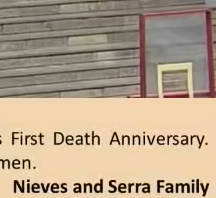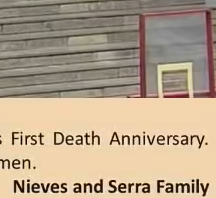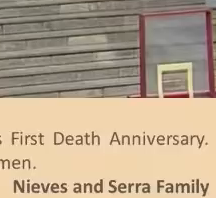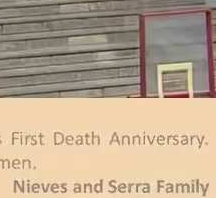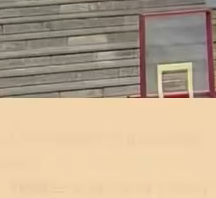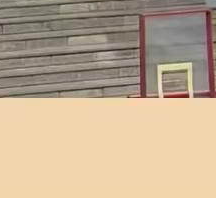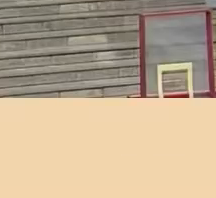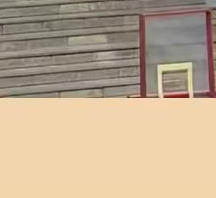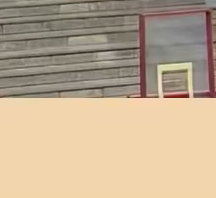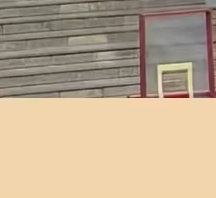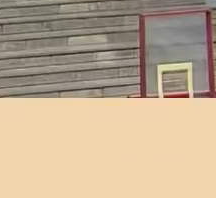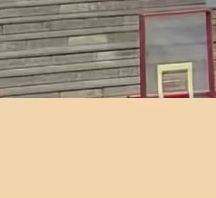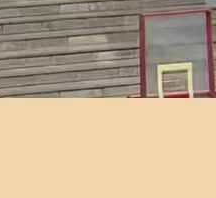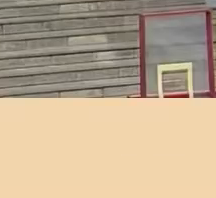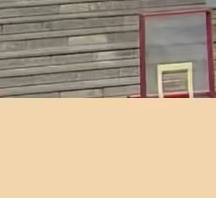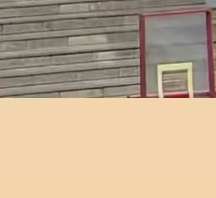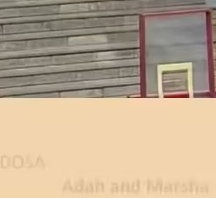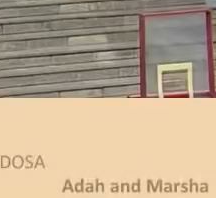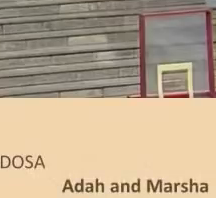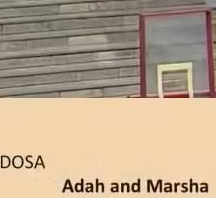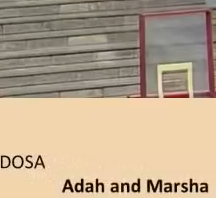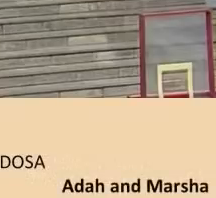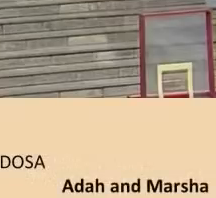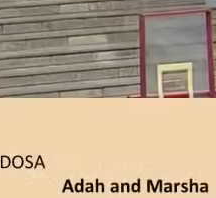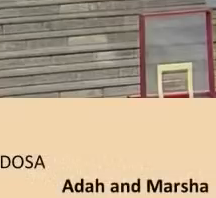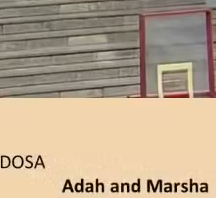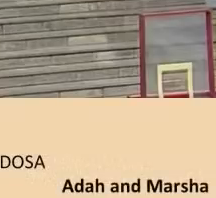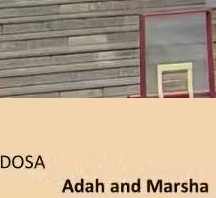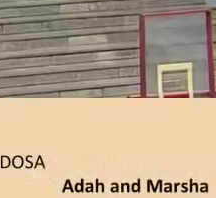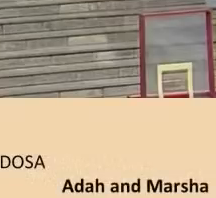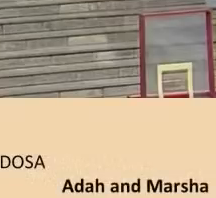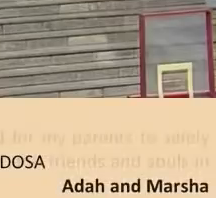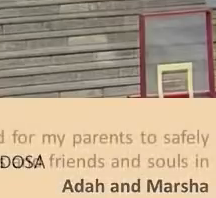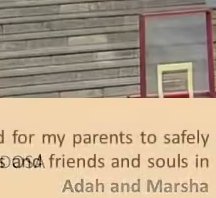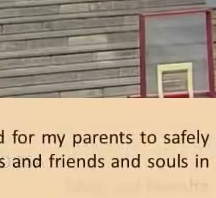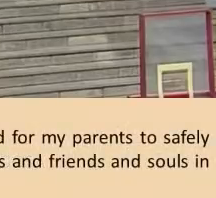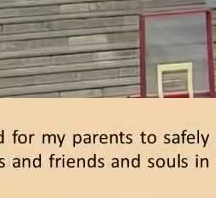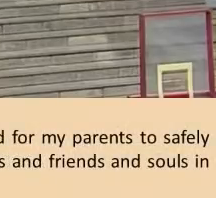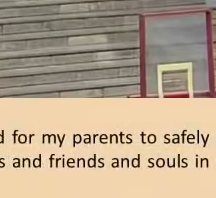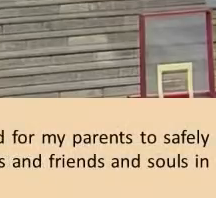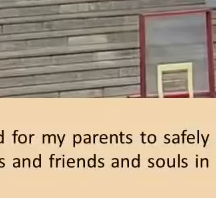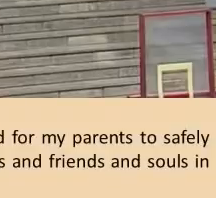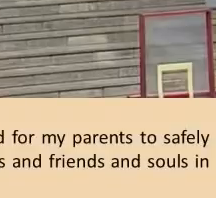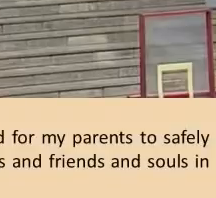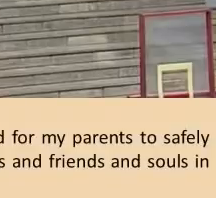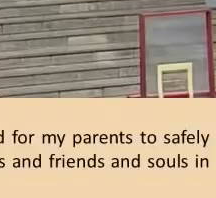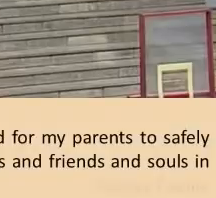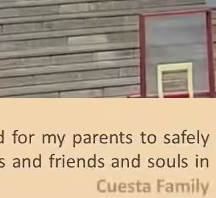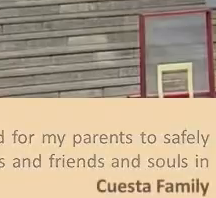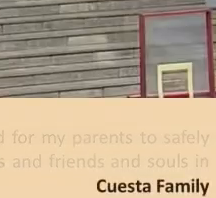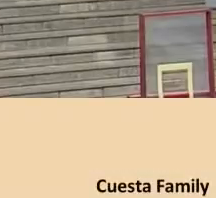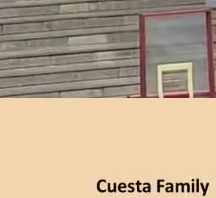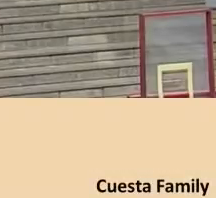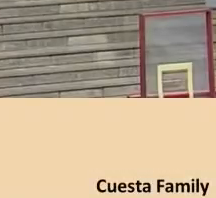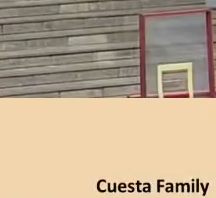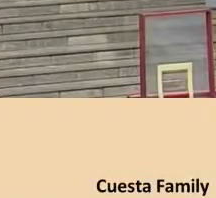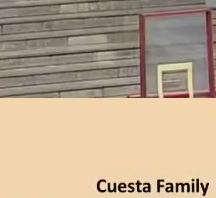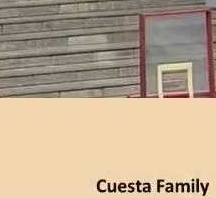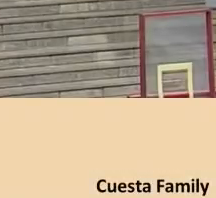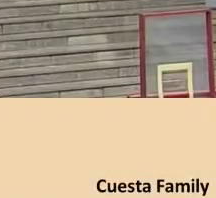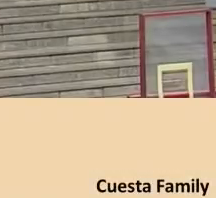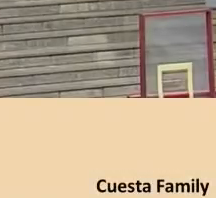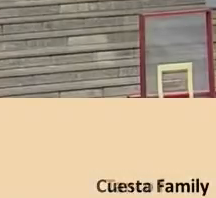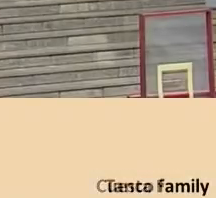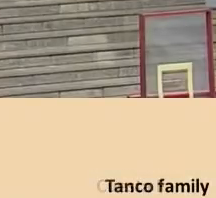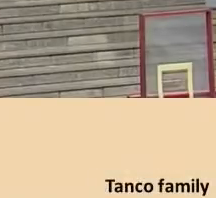500th anniversary of the arrival of the Santo Niño image in Cebu. Señor Santo Niño de Cebu, you are the